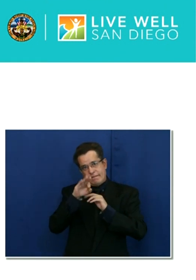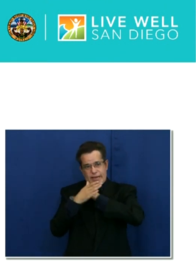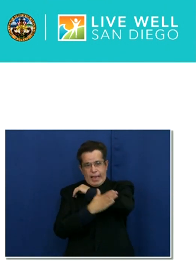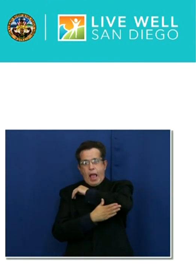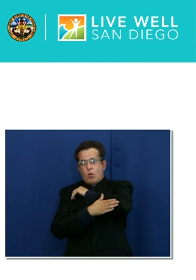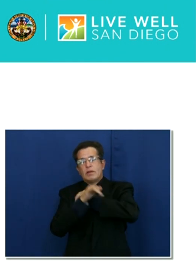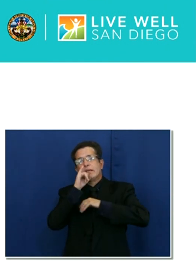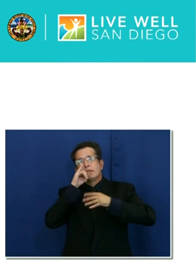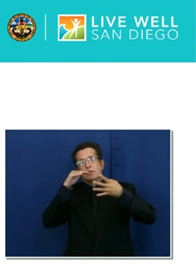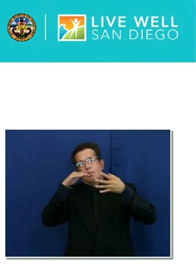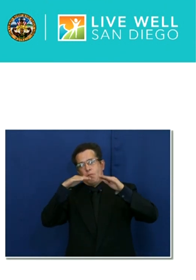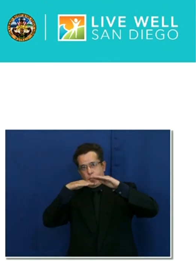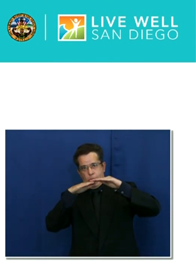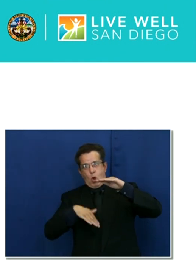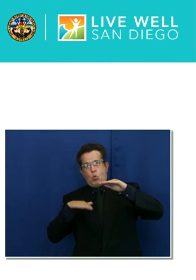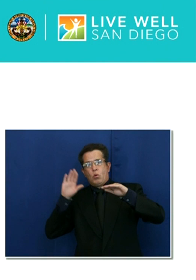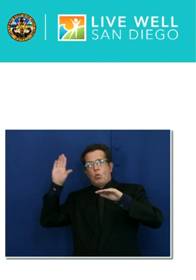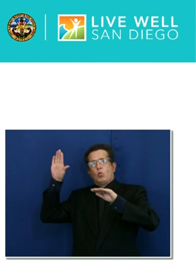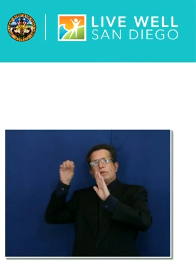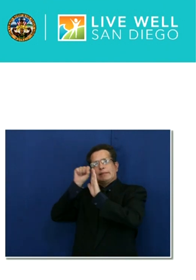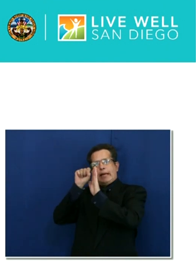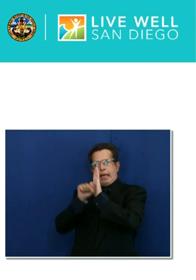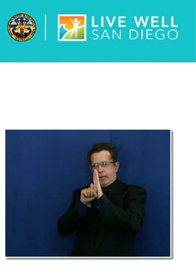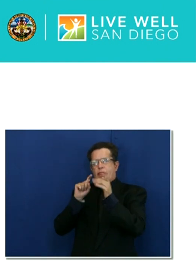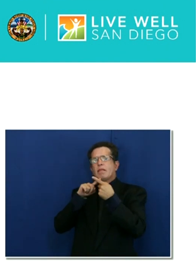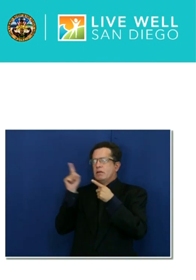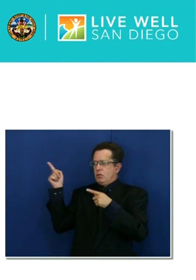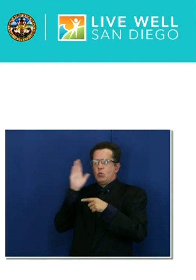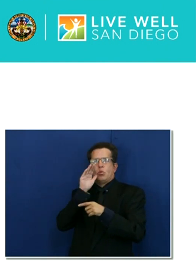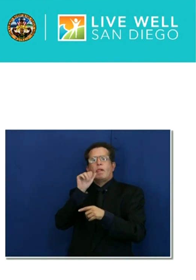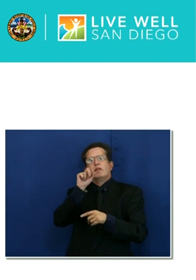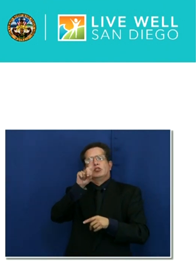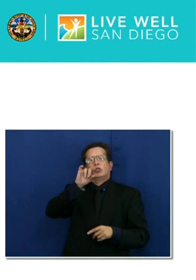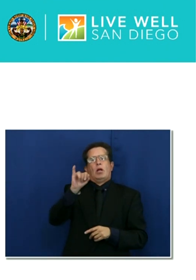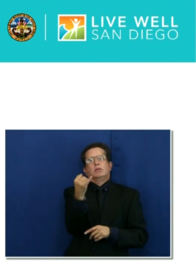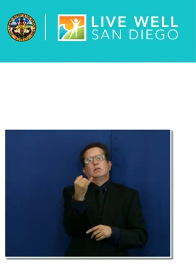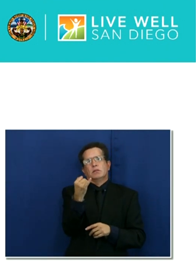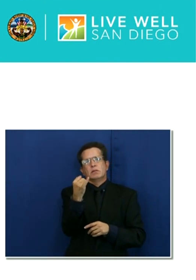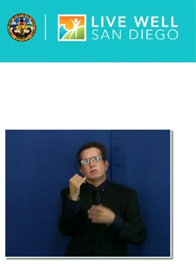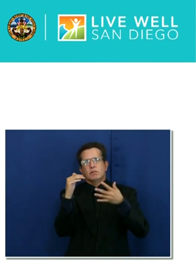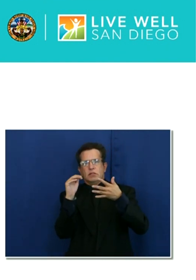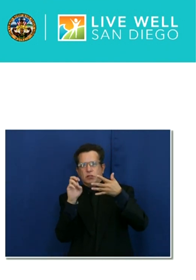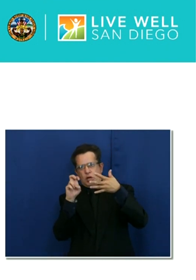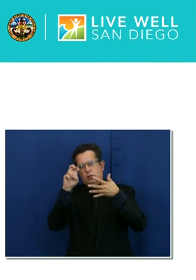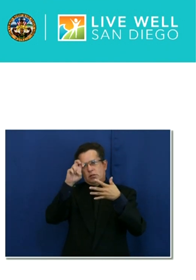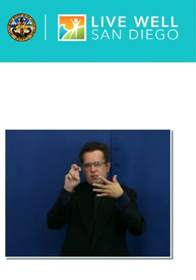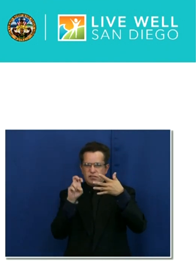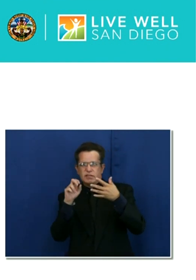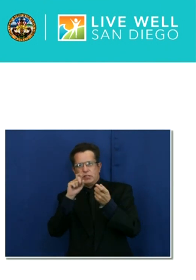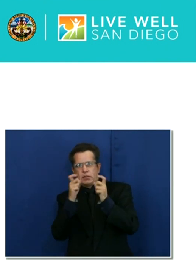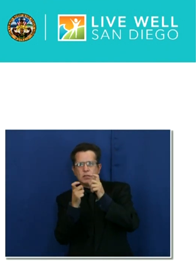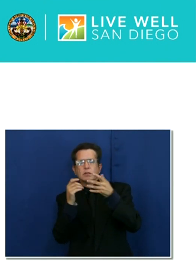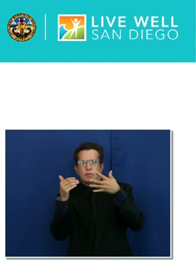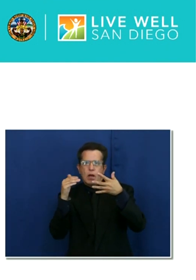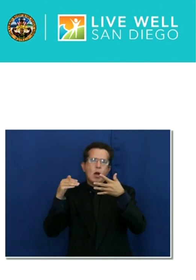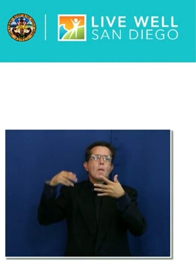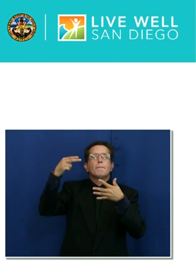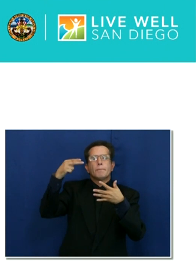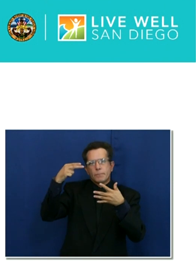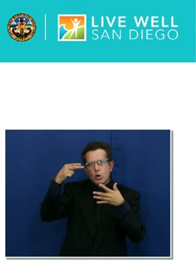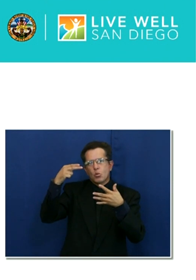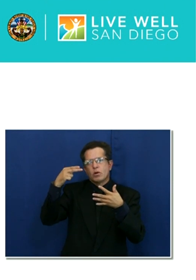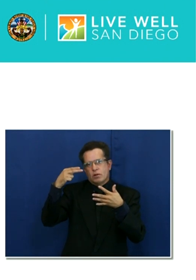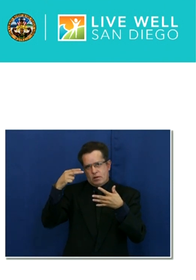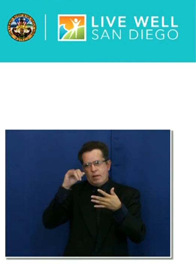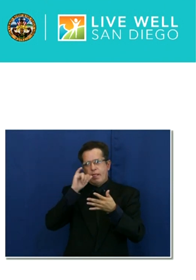that is below the state, then that adjusts the case rate upward. And